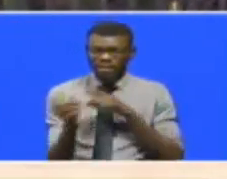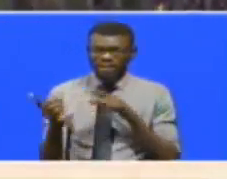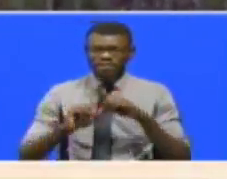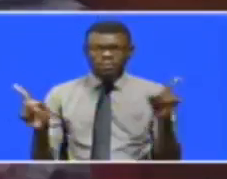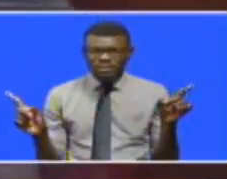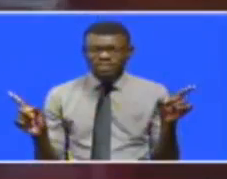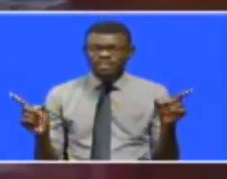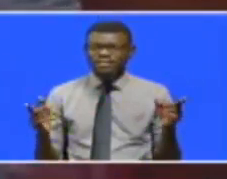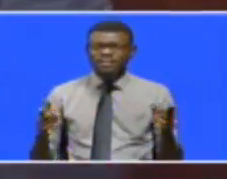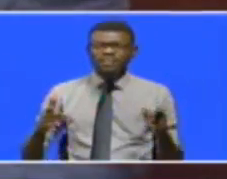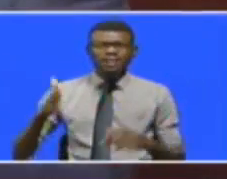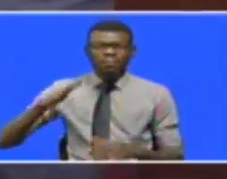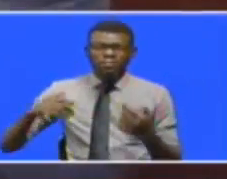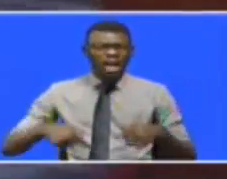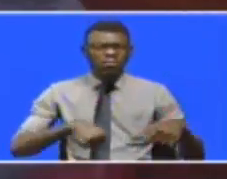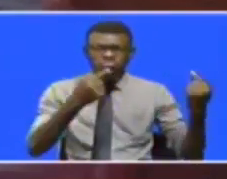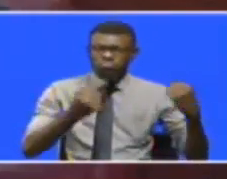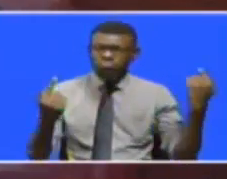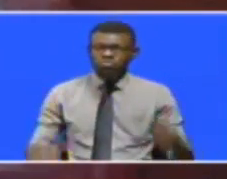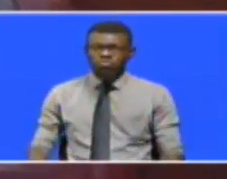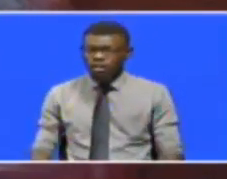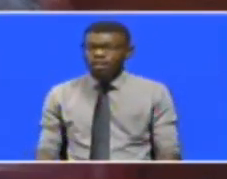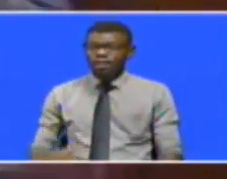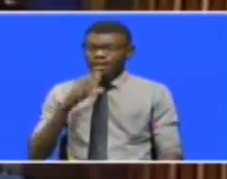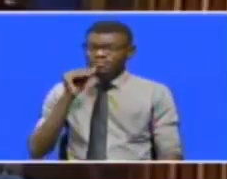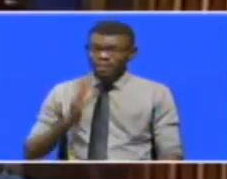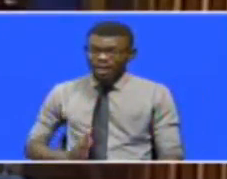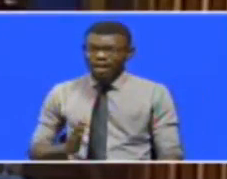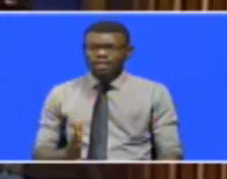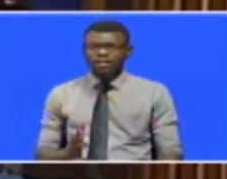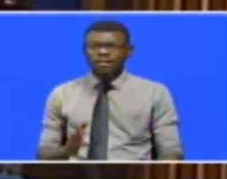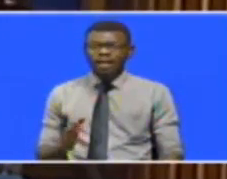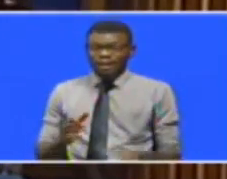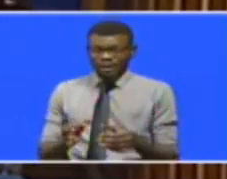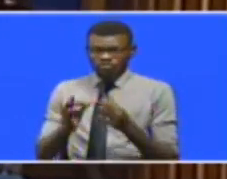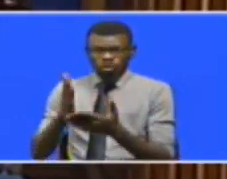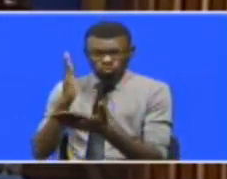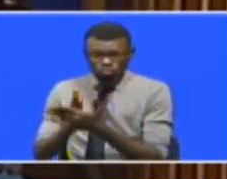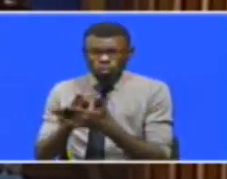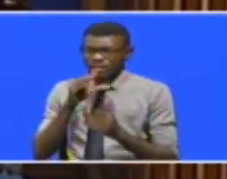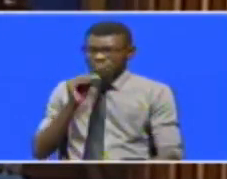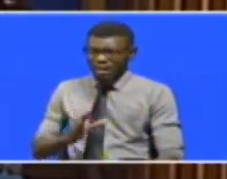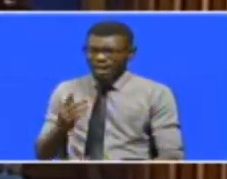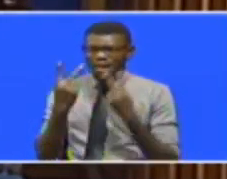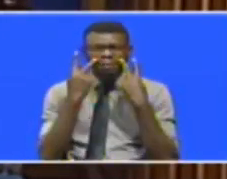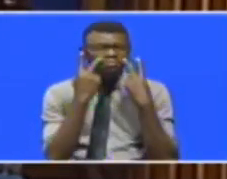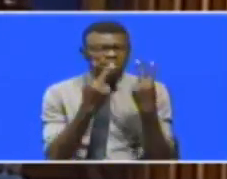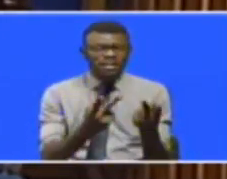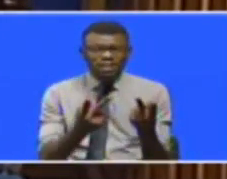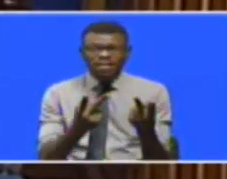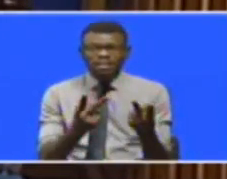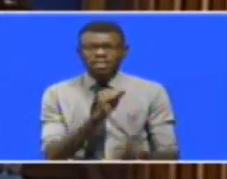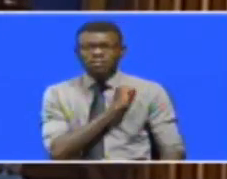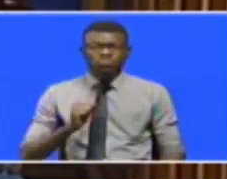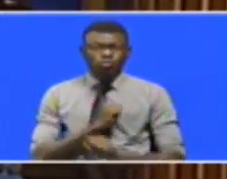charged. It is only, Mr. Speaker, if I was the only reason, Mr. Speaker, that Senate was not being protected,